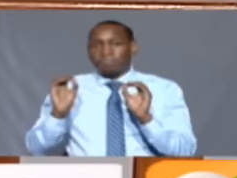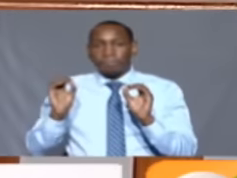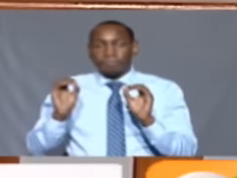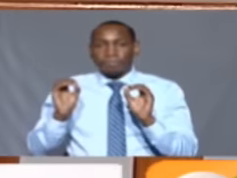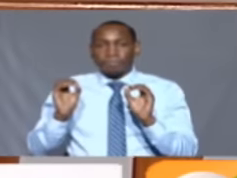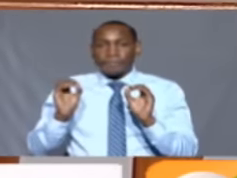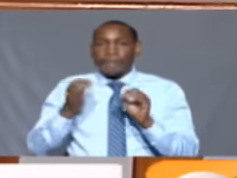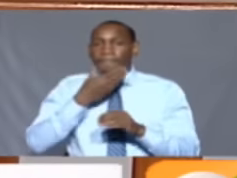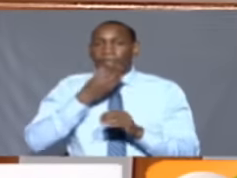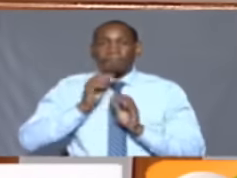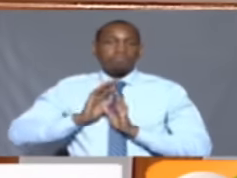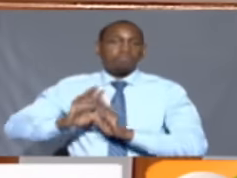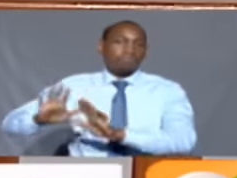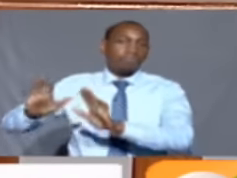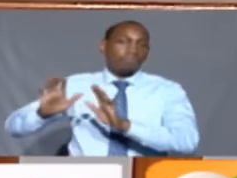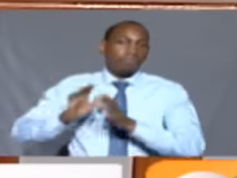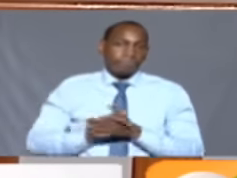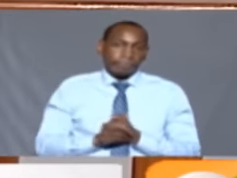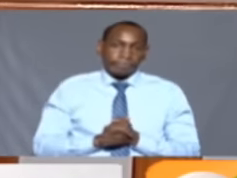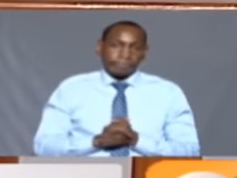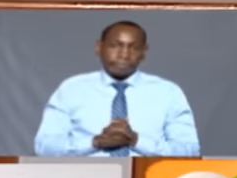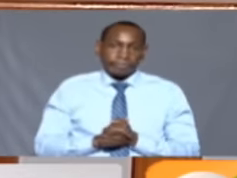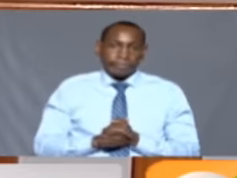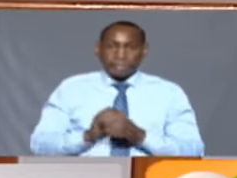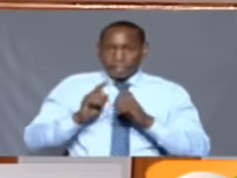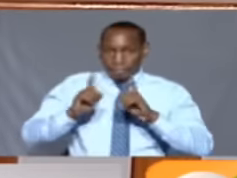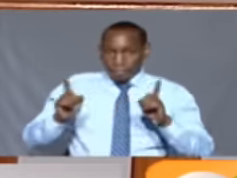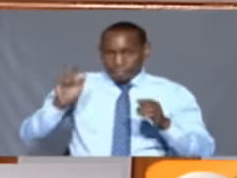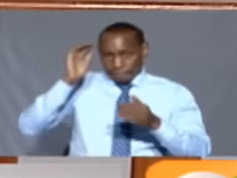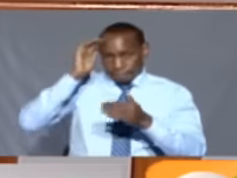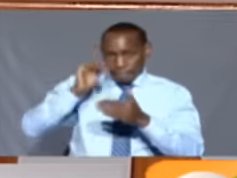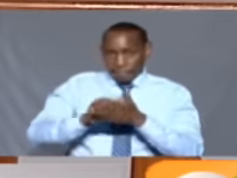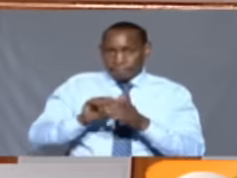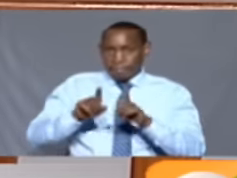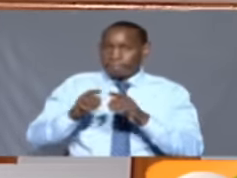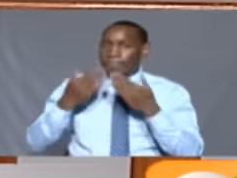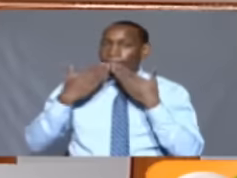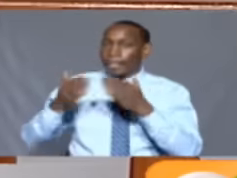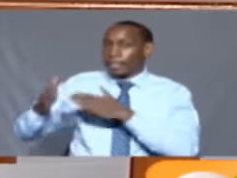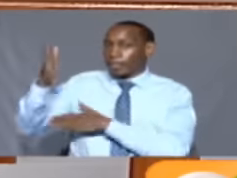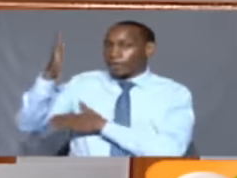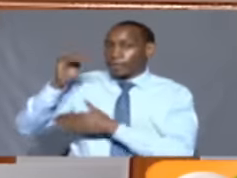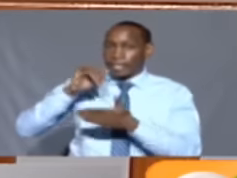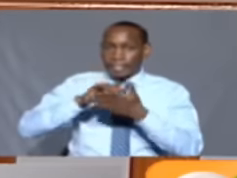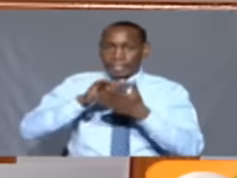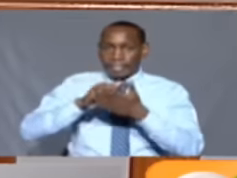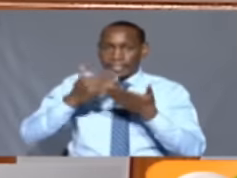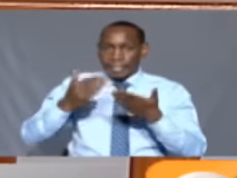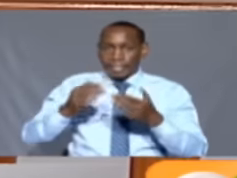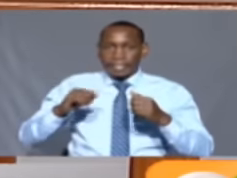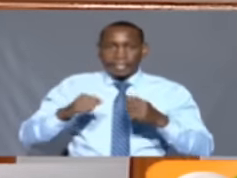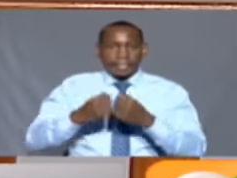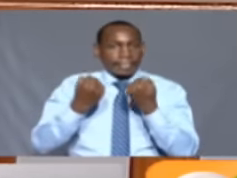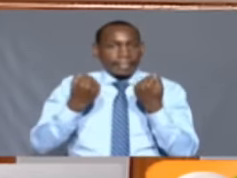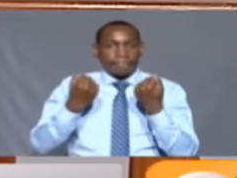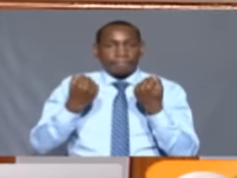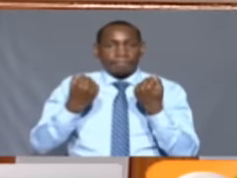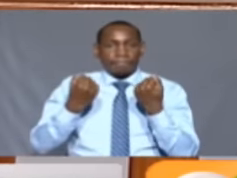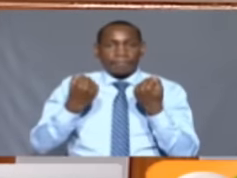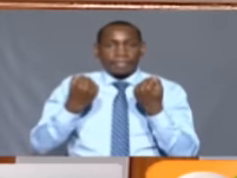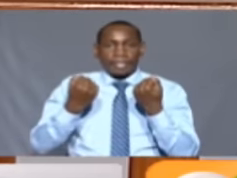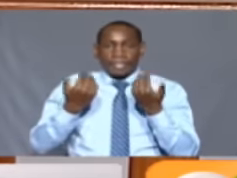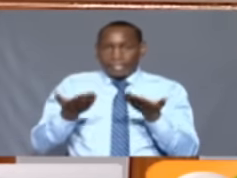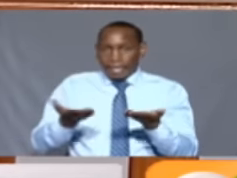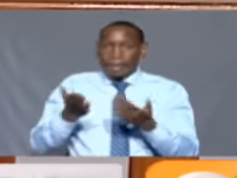just left us. But I believe and I thank God that I'm safe right now. At least